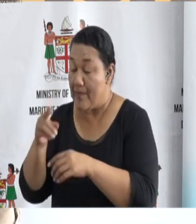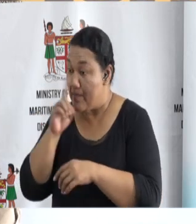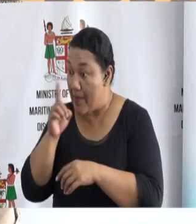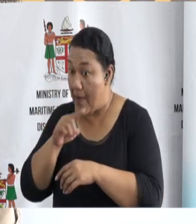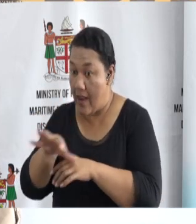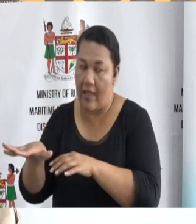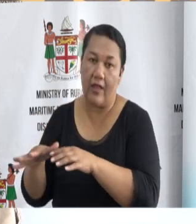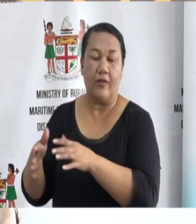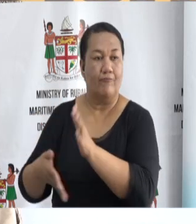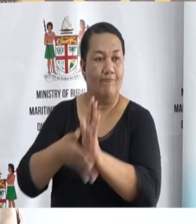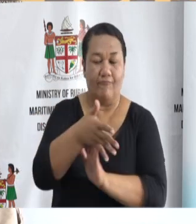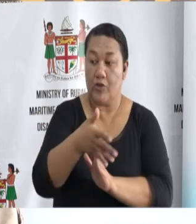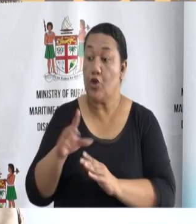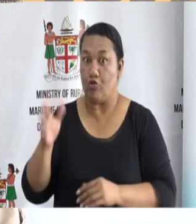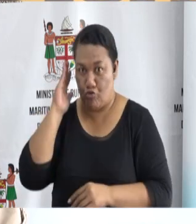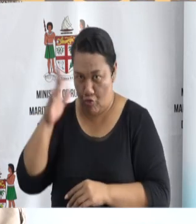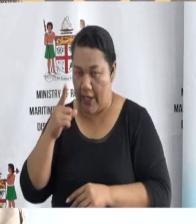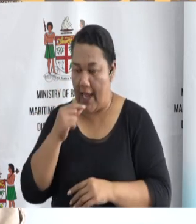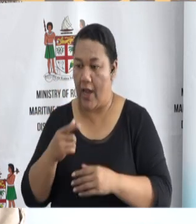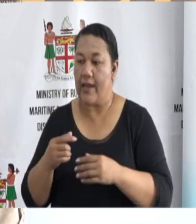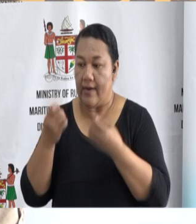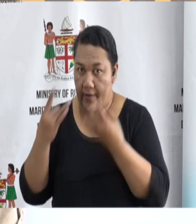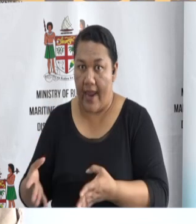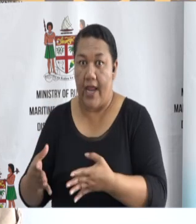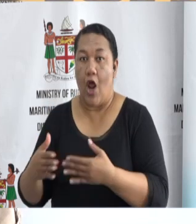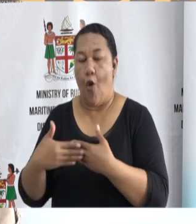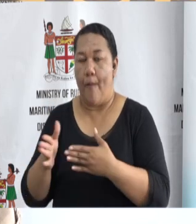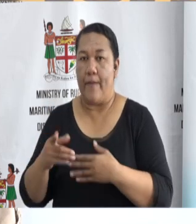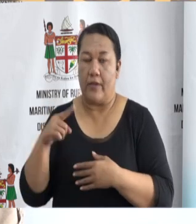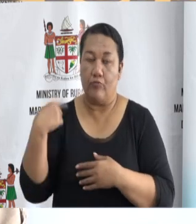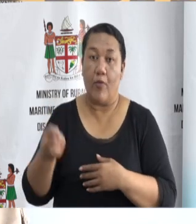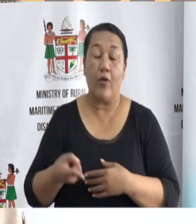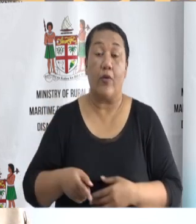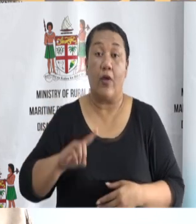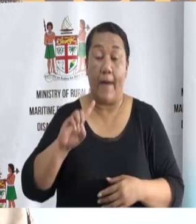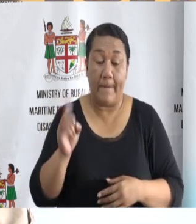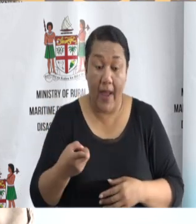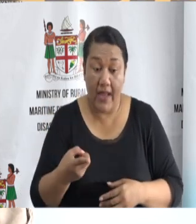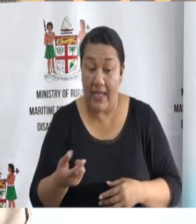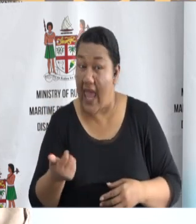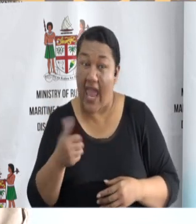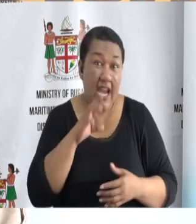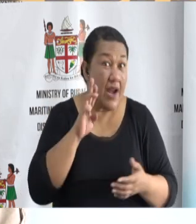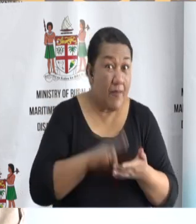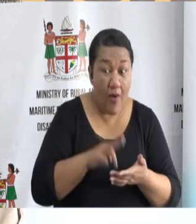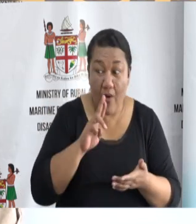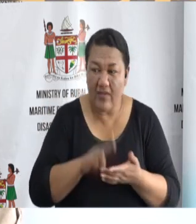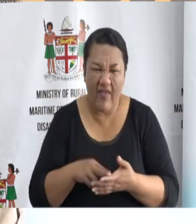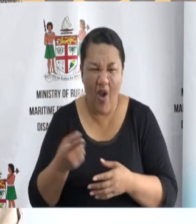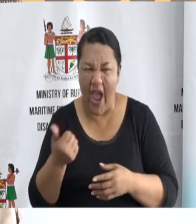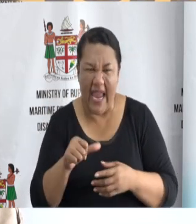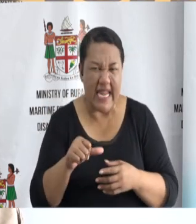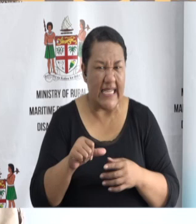to be disinfected and for schools to be ready by this evening for resumption tomorrow. I'm also pleased to announce that we did not